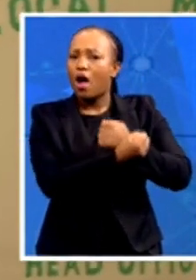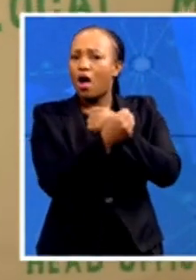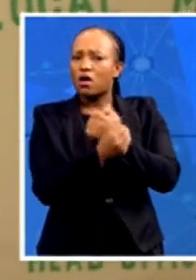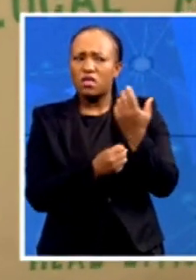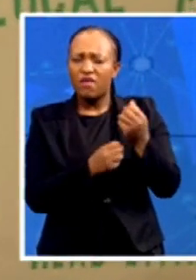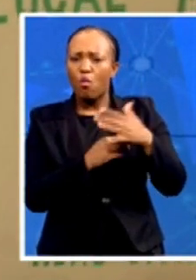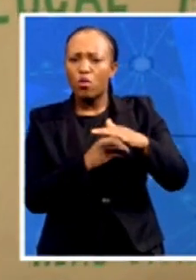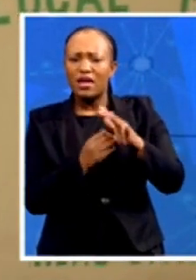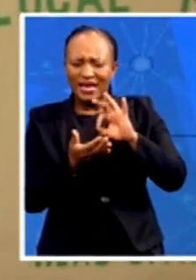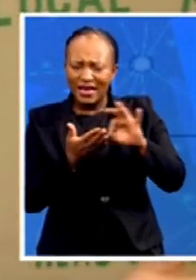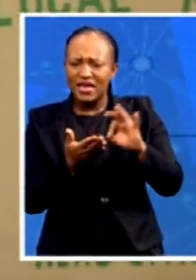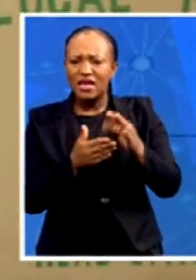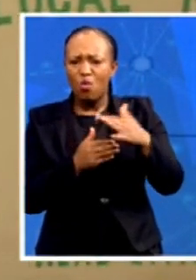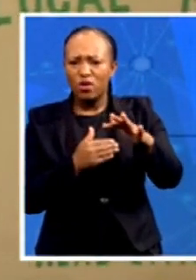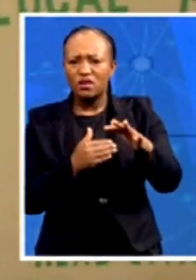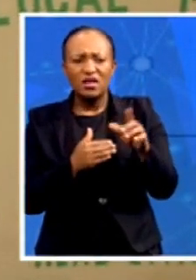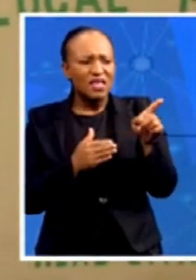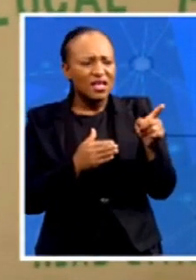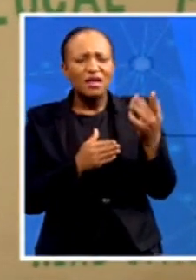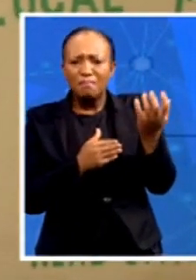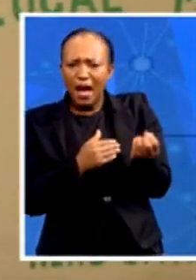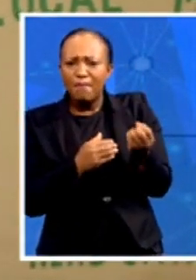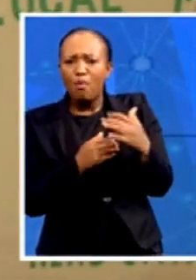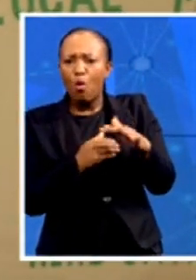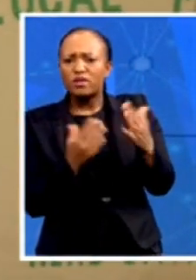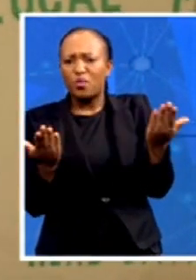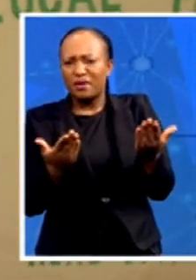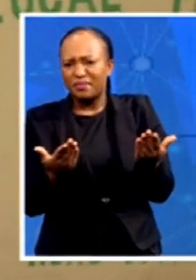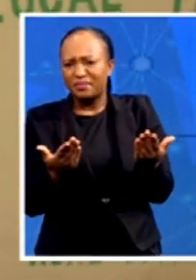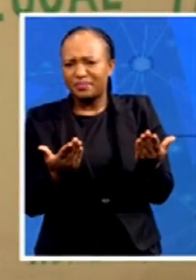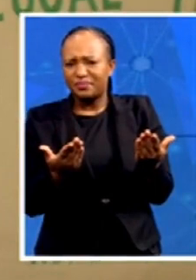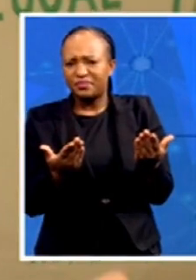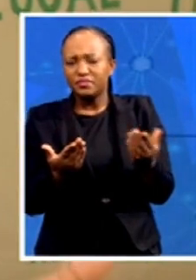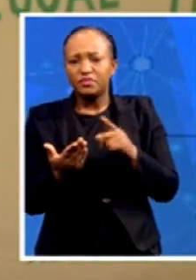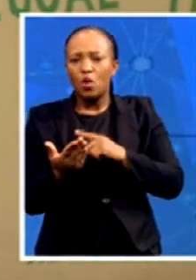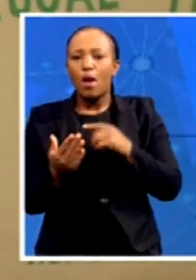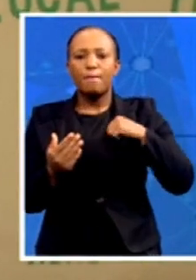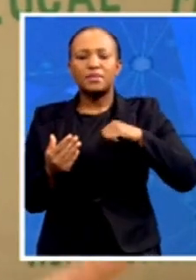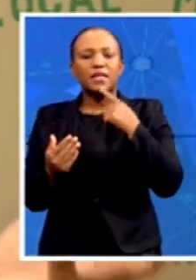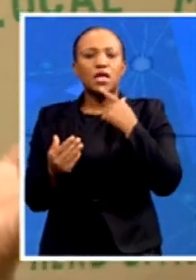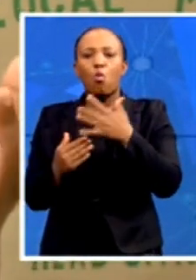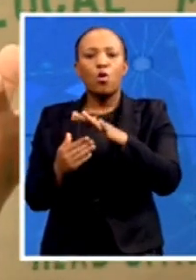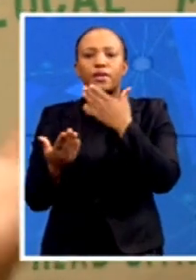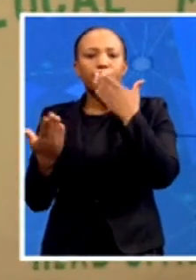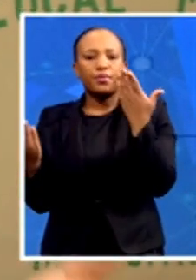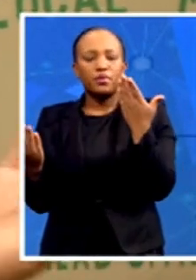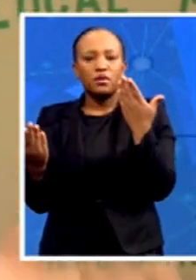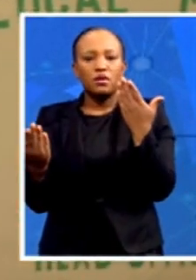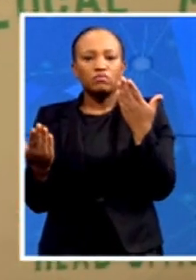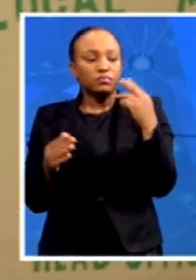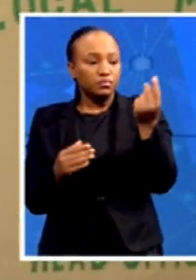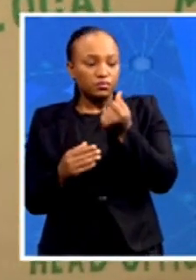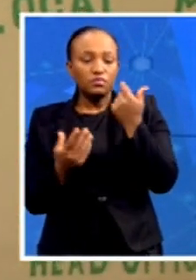is, where did they get water? The municipality on their side says there's no water. So it's unfortunately, we are suffering, the community